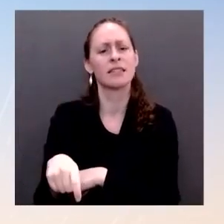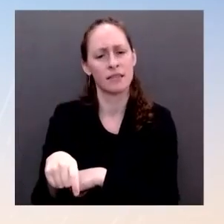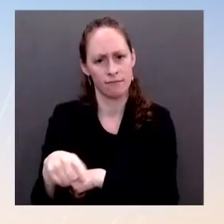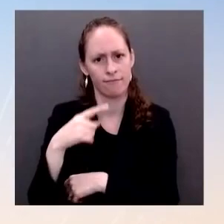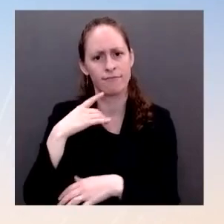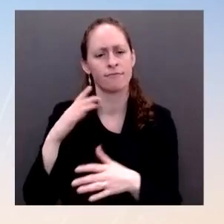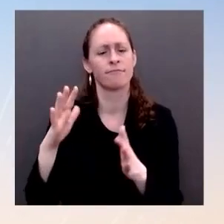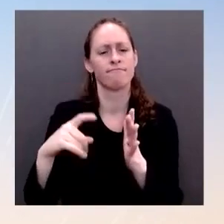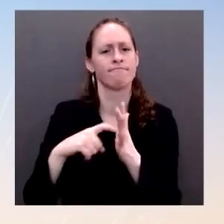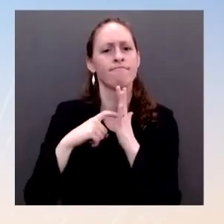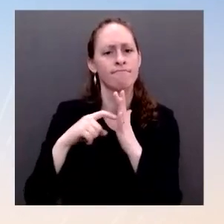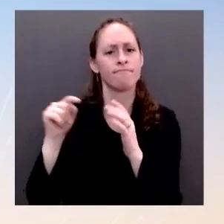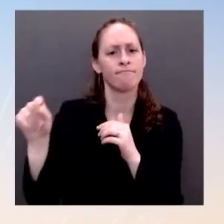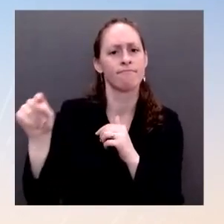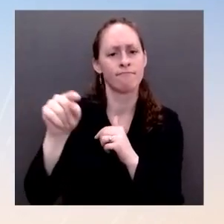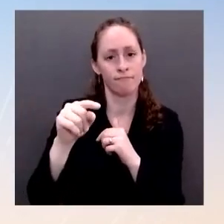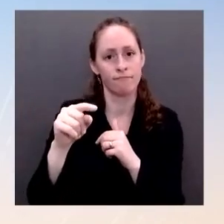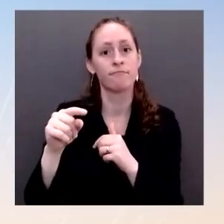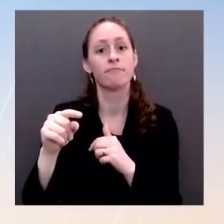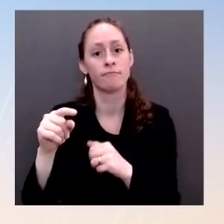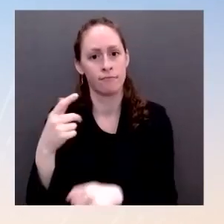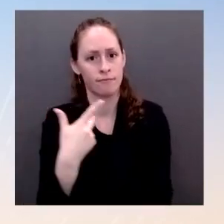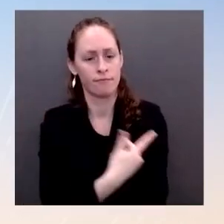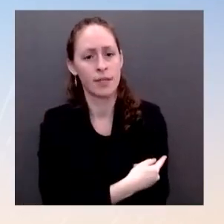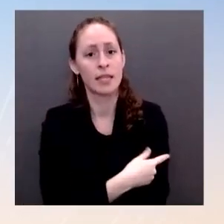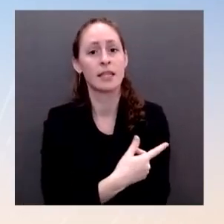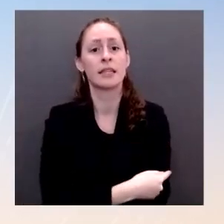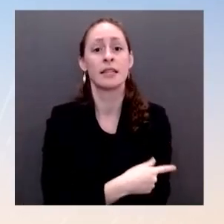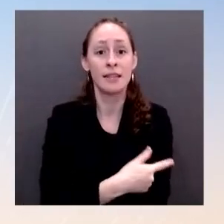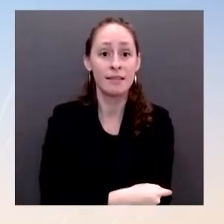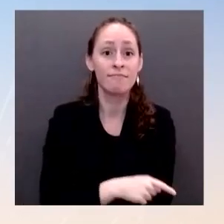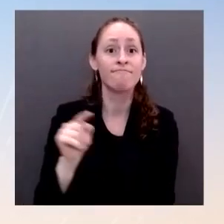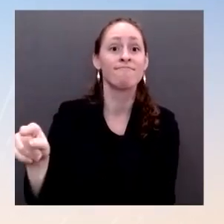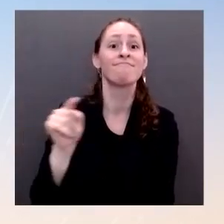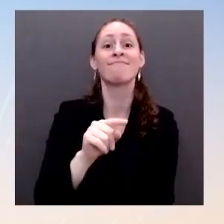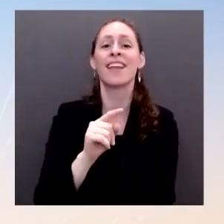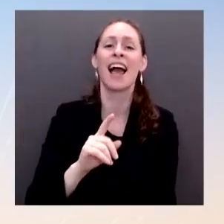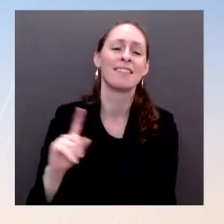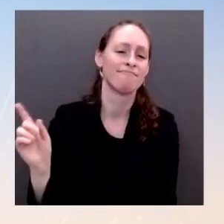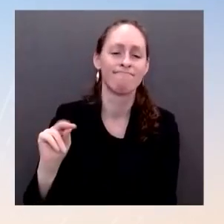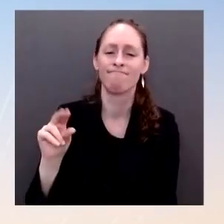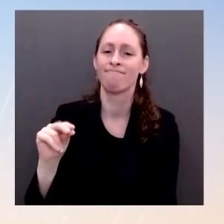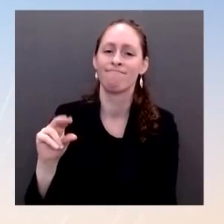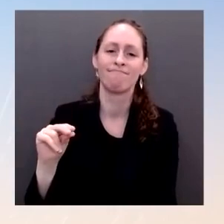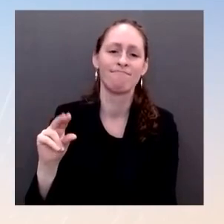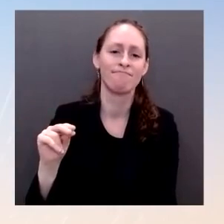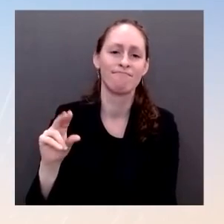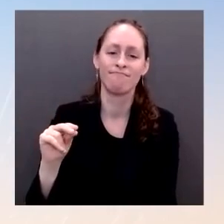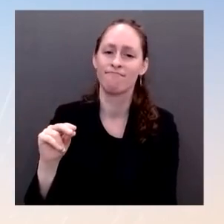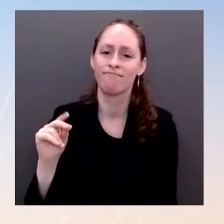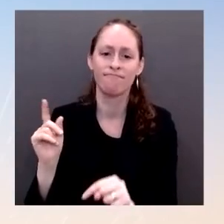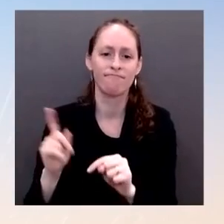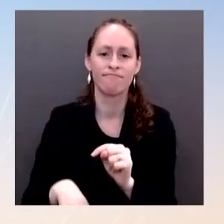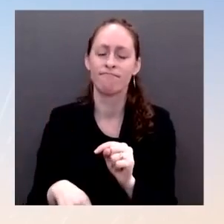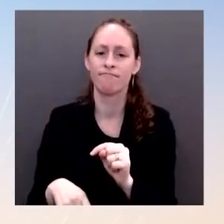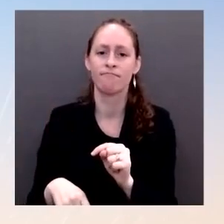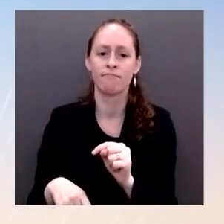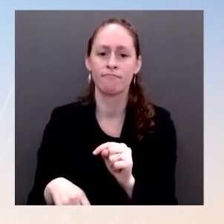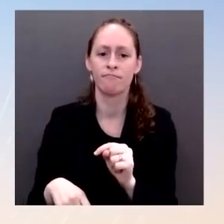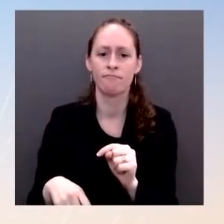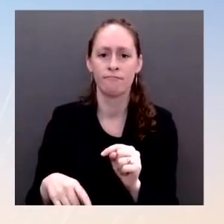cannot go through. Do you have a reaction to that? Well, first, let me update you that 98% of federal workers are vaccinated. That